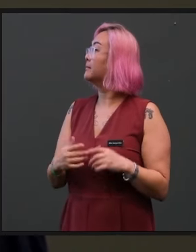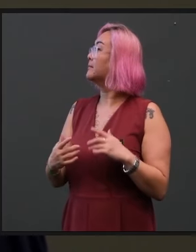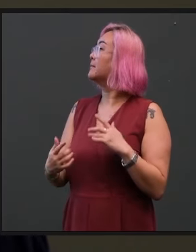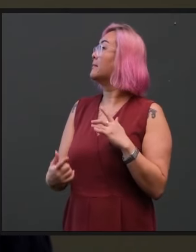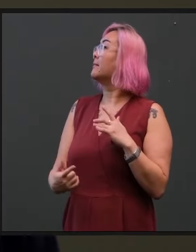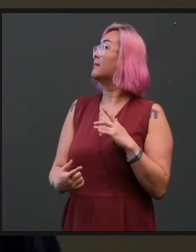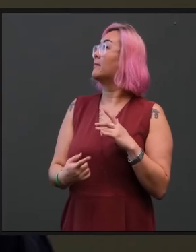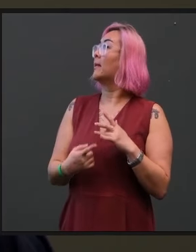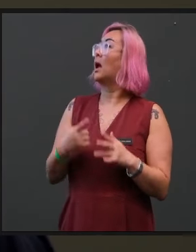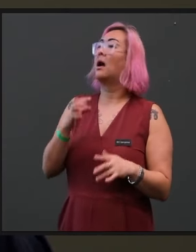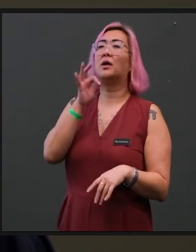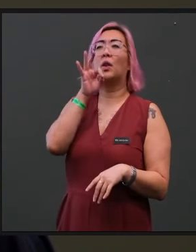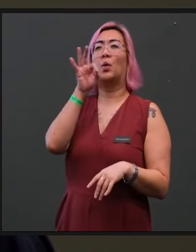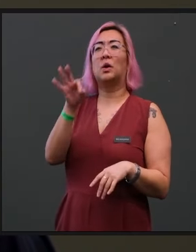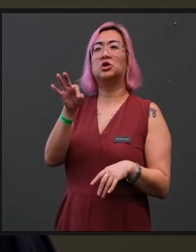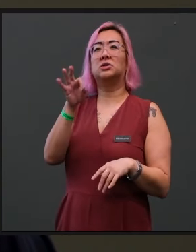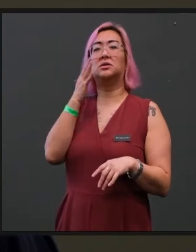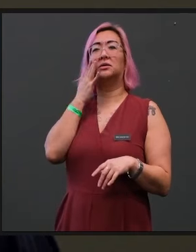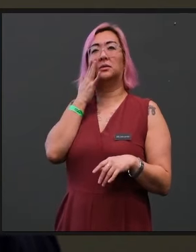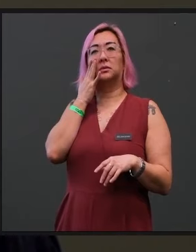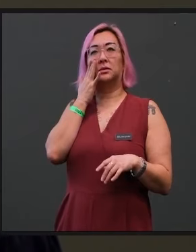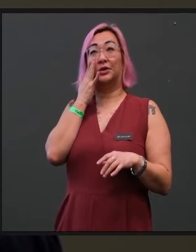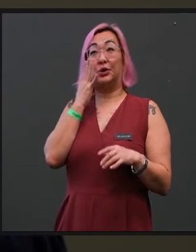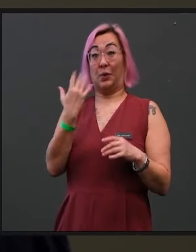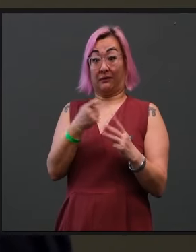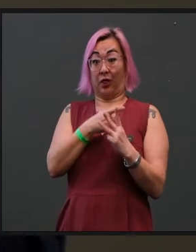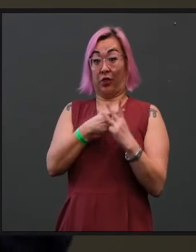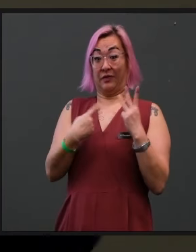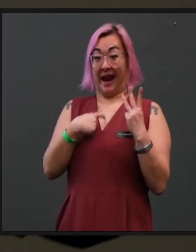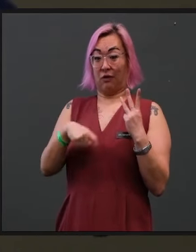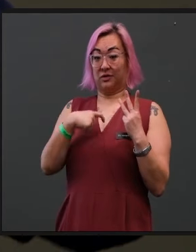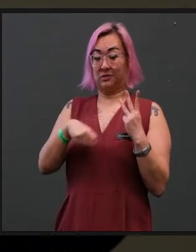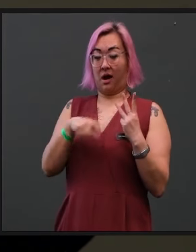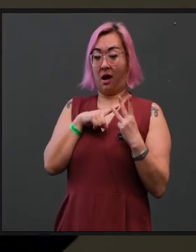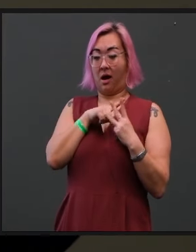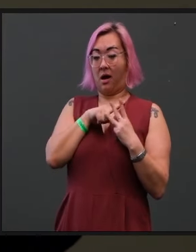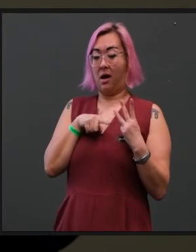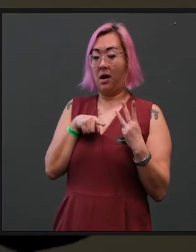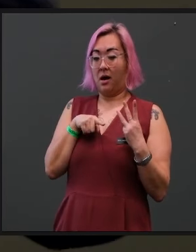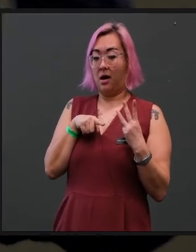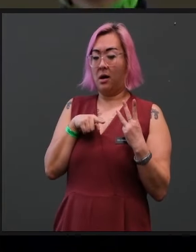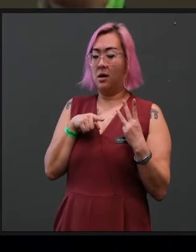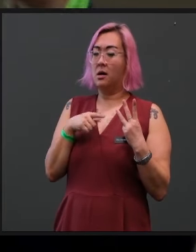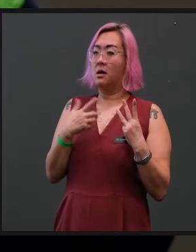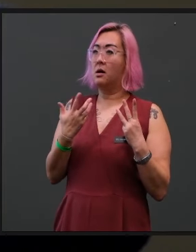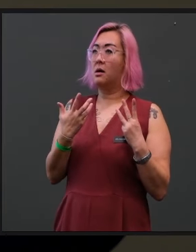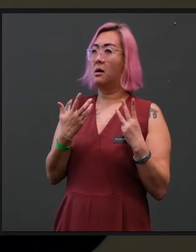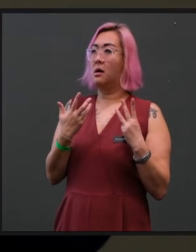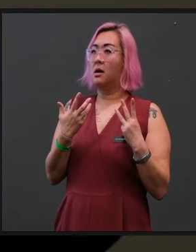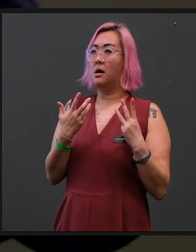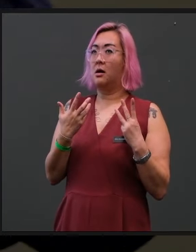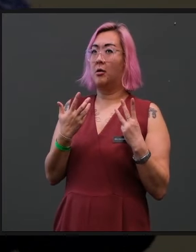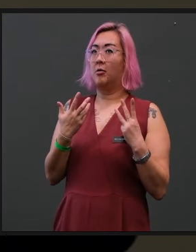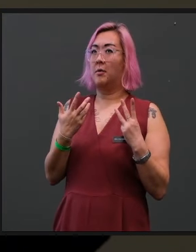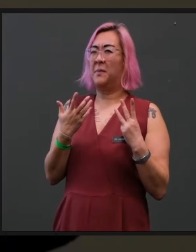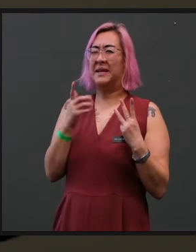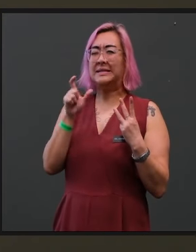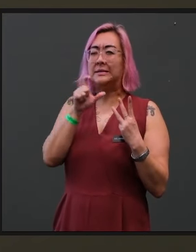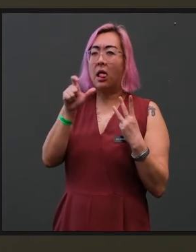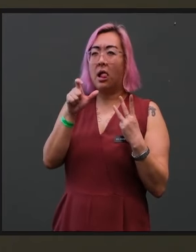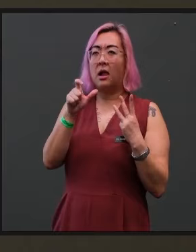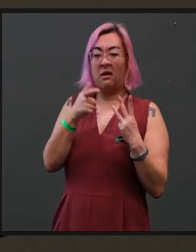to have those 3 characters, and it had to just surely be beyond that, right? Like